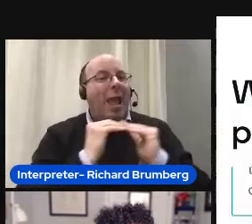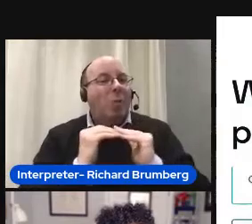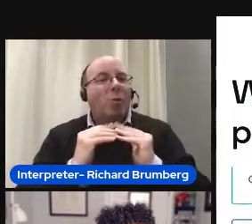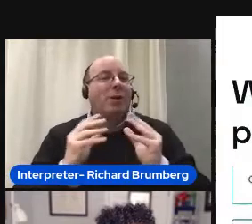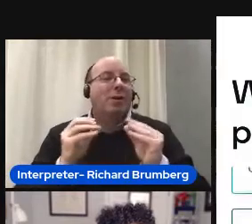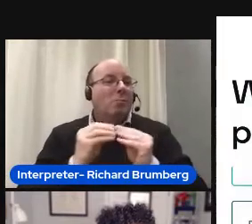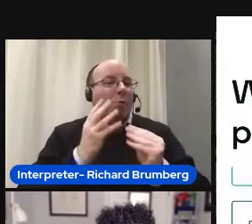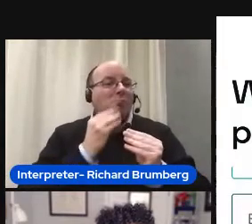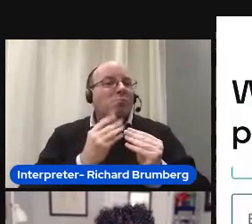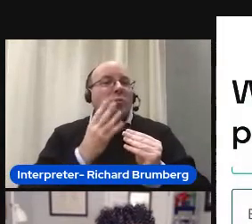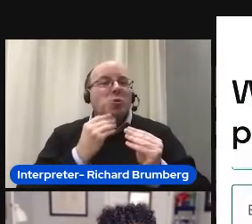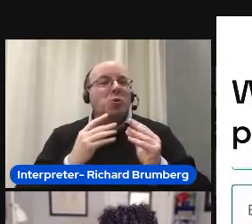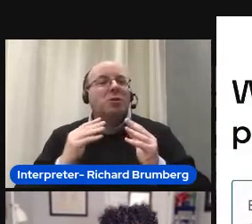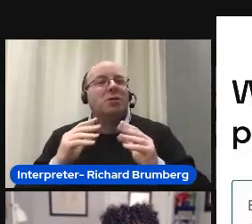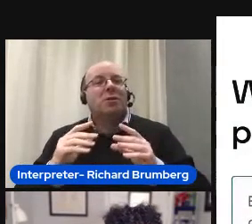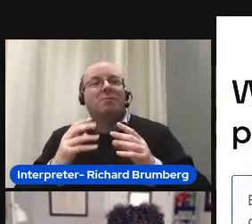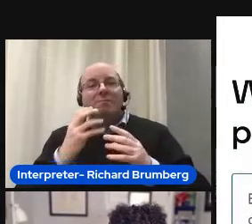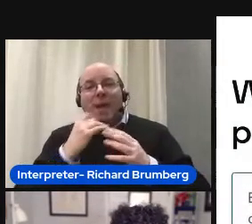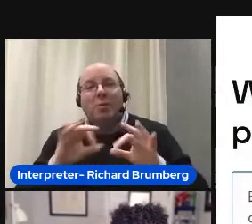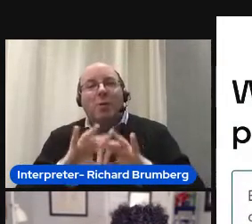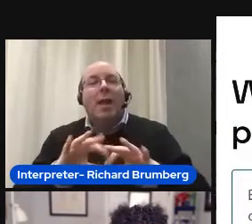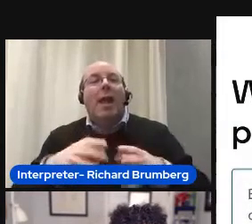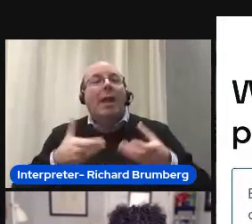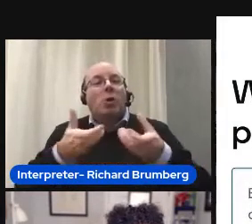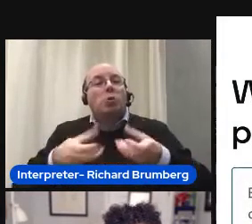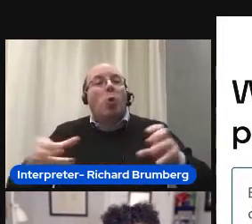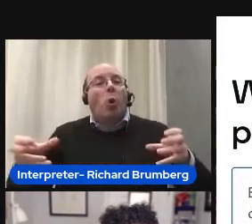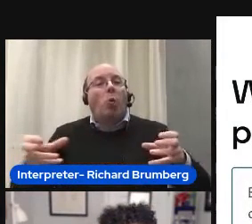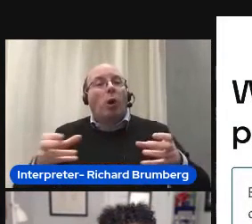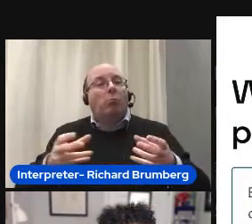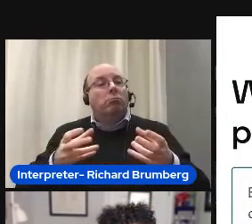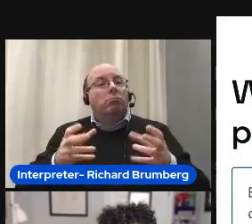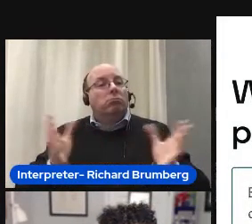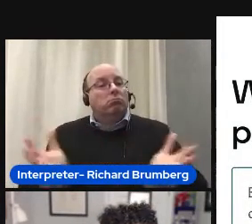values and what our Torah advocates. Yeah.